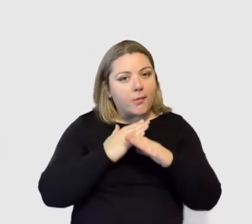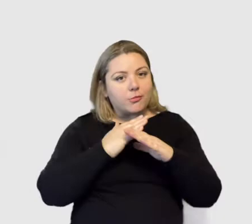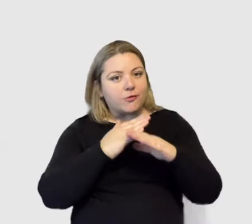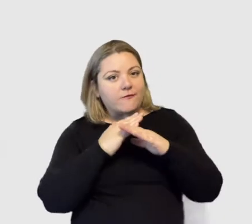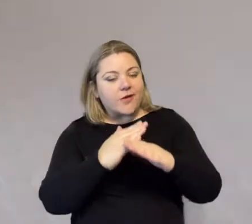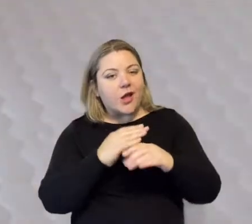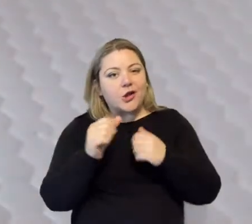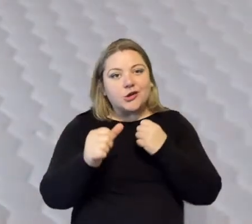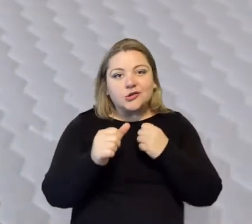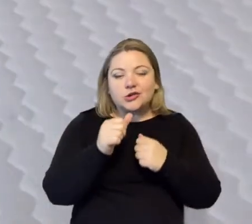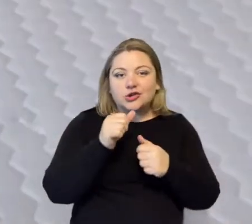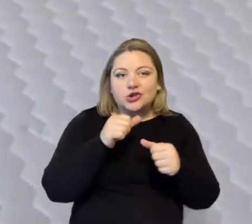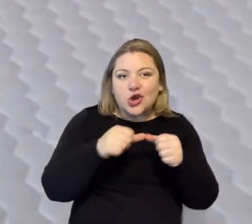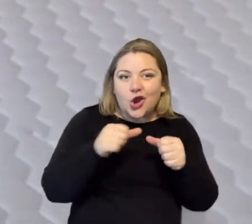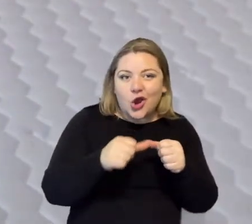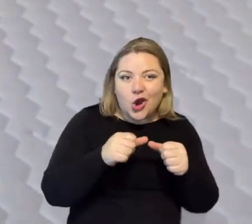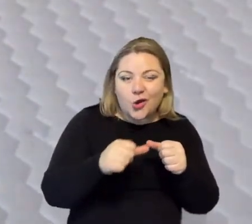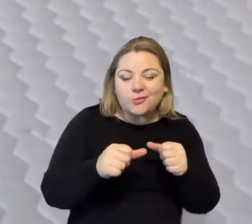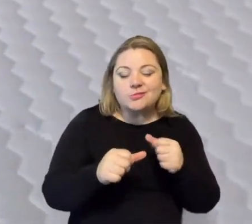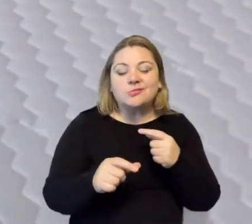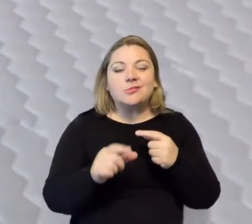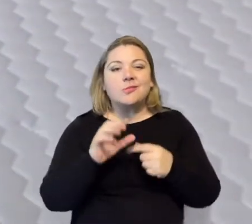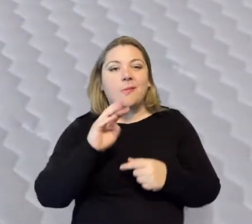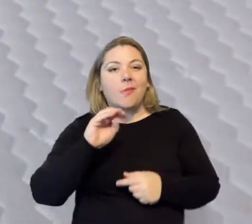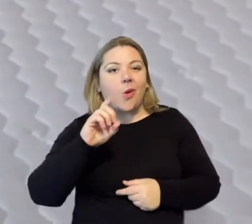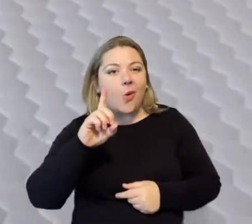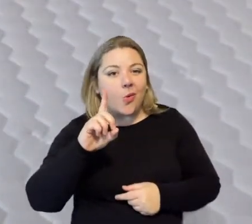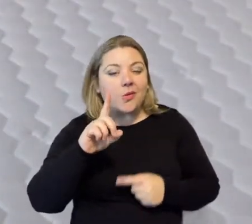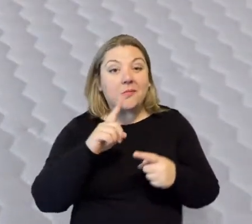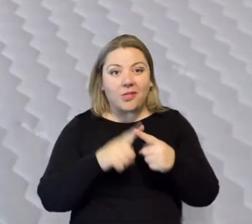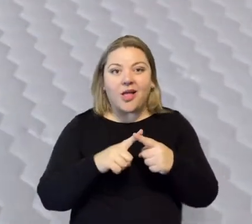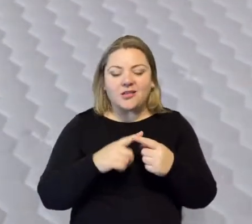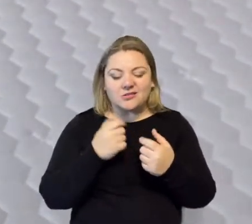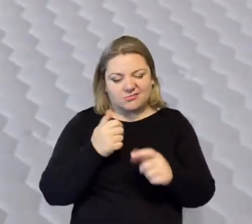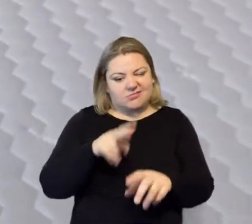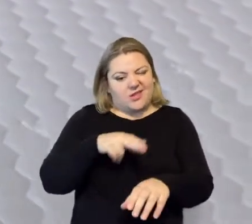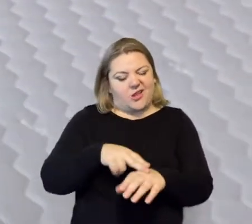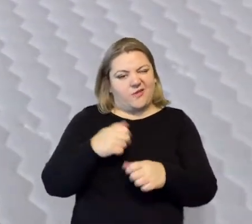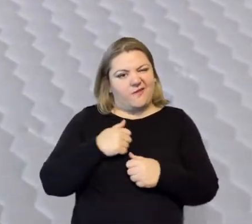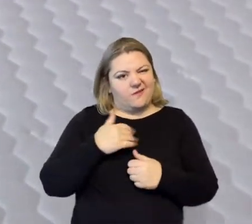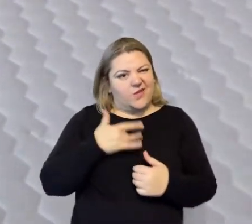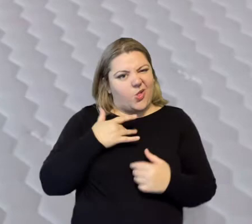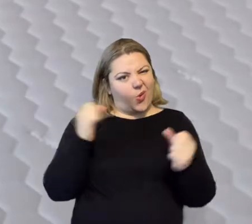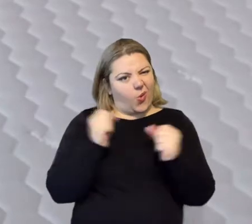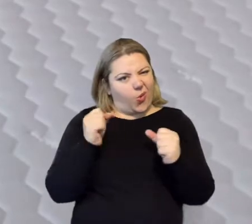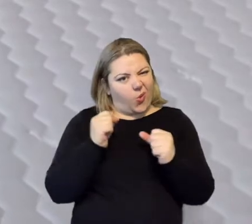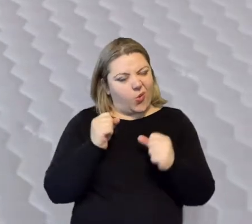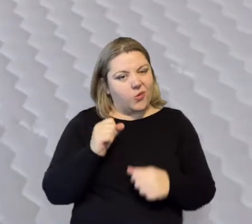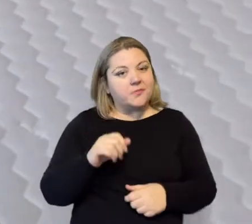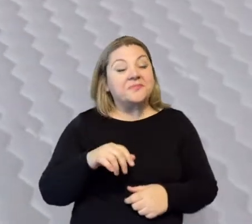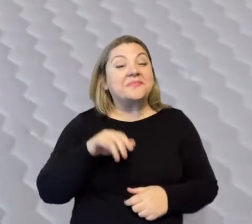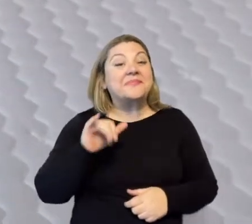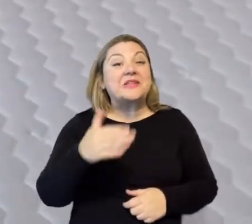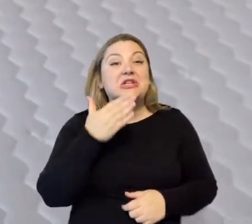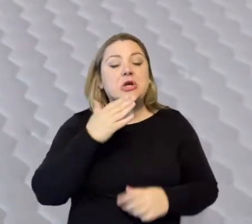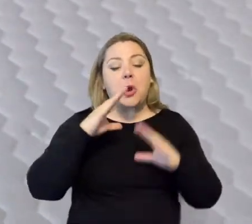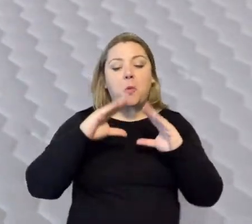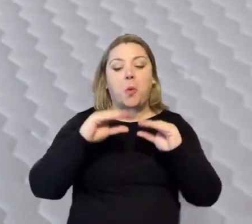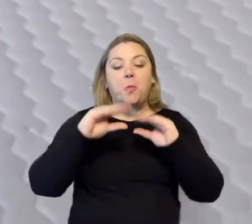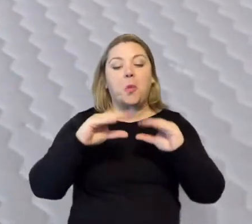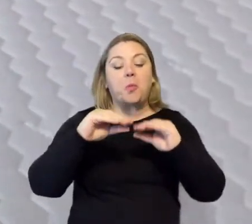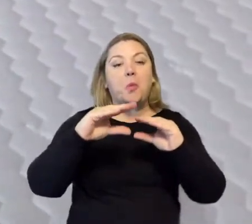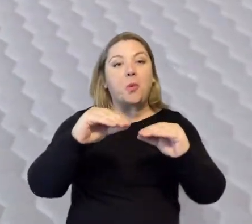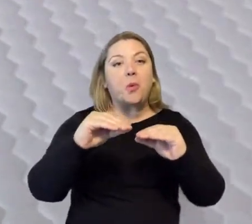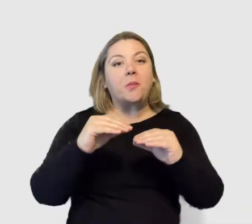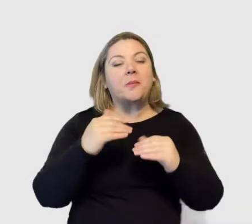naturally cooling. This layer is super plush and it has a pretty quick response feel to it. So it makes it easy to move around